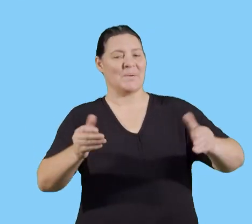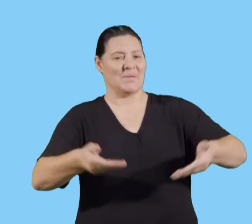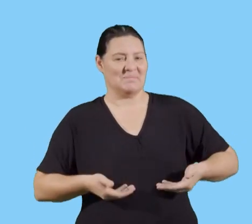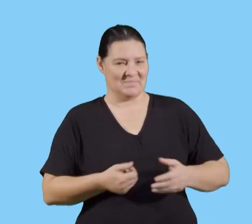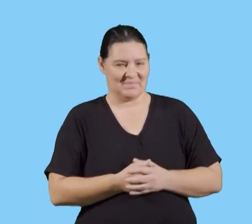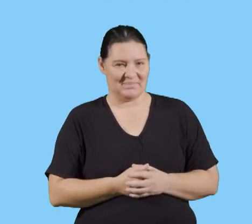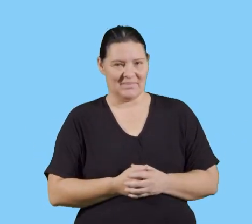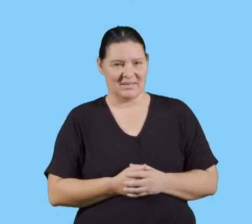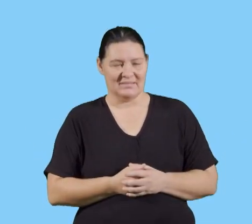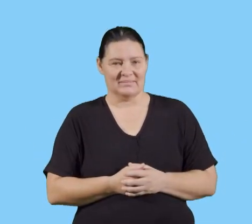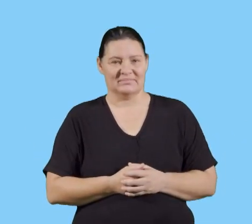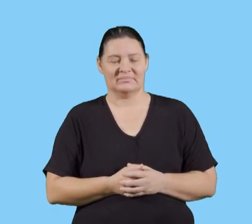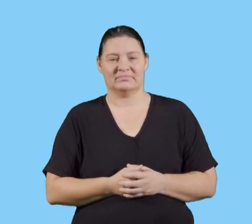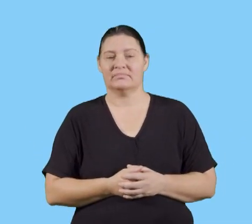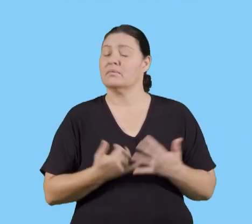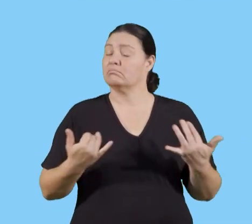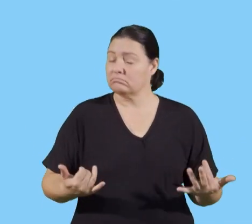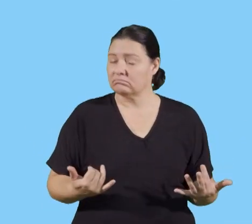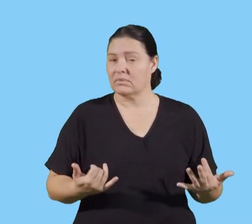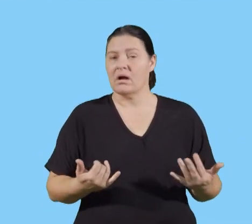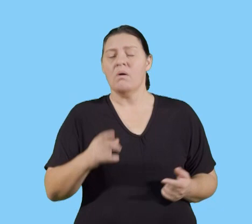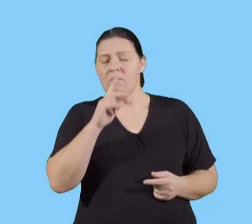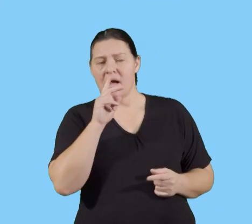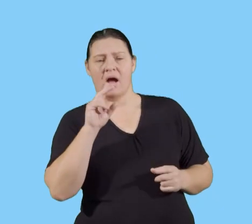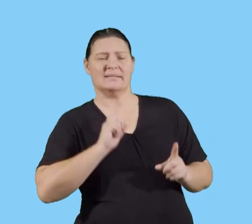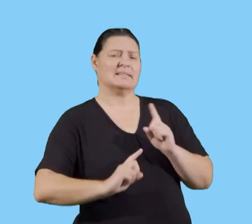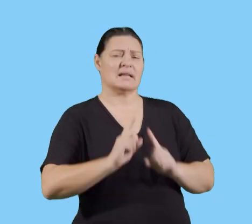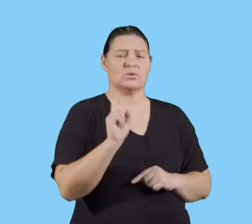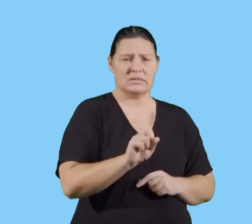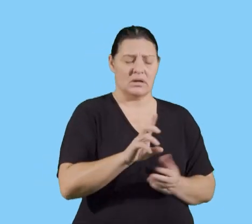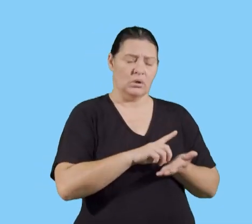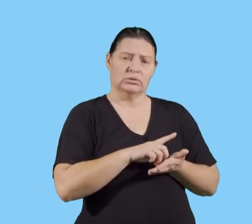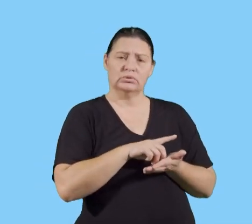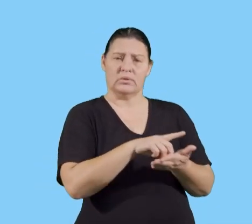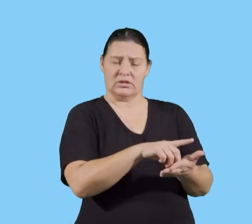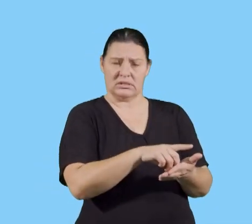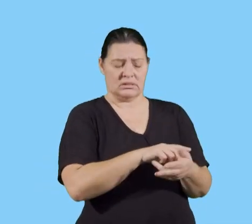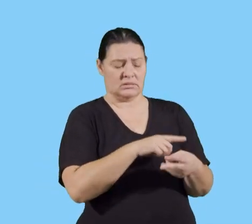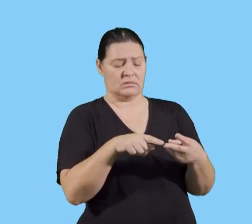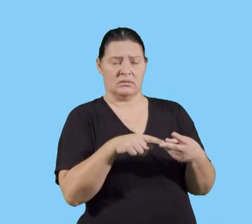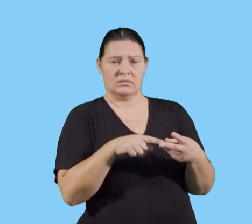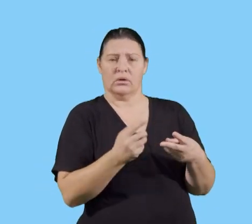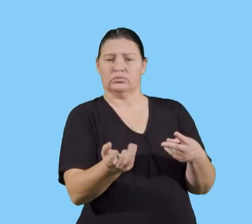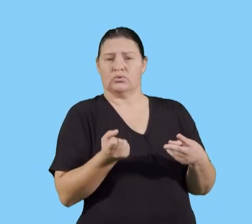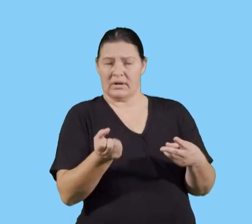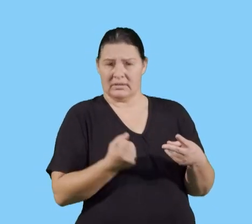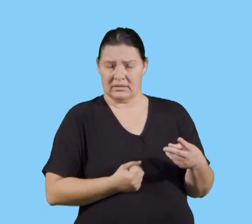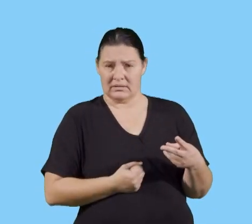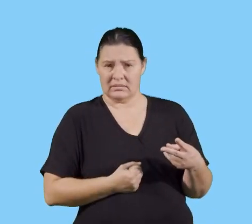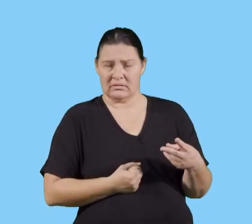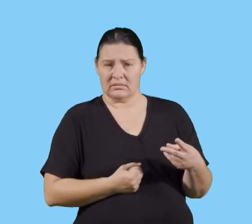Welcome back, dear learners, from the ad break. In this session, I'm going to be talking about donations and